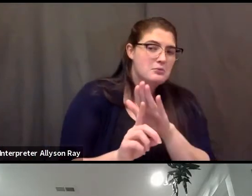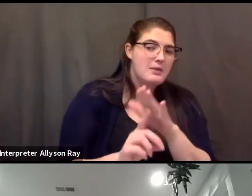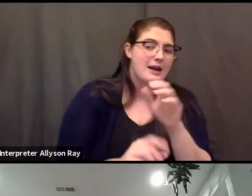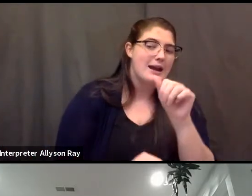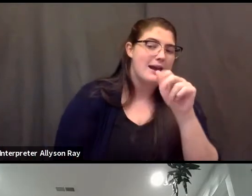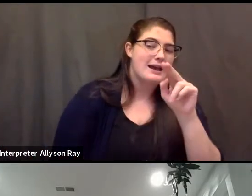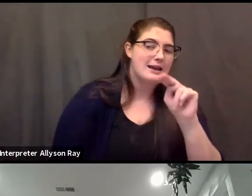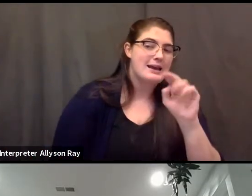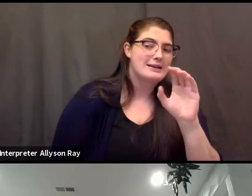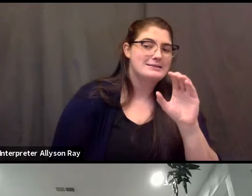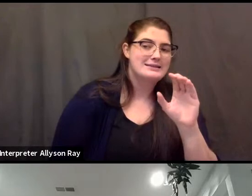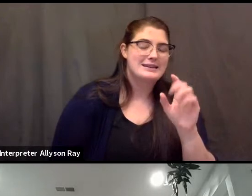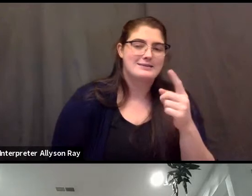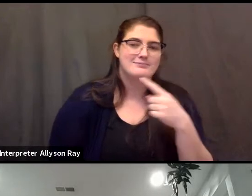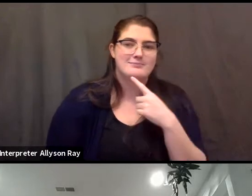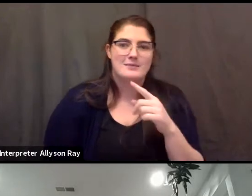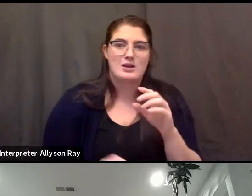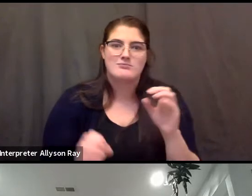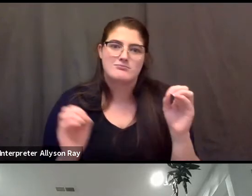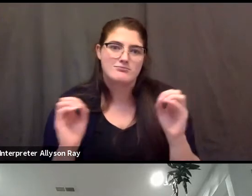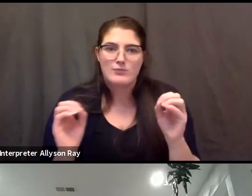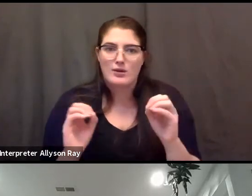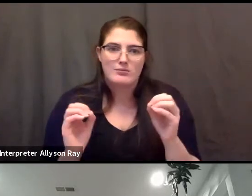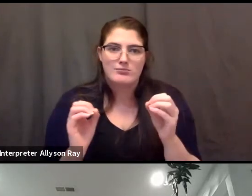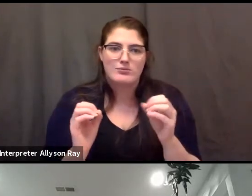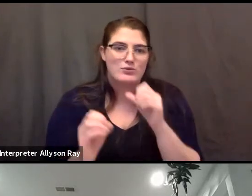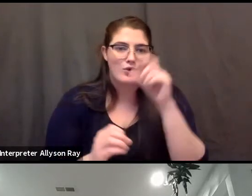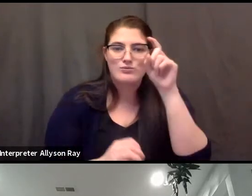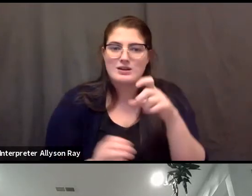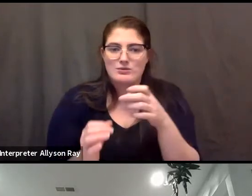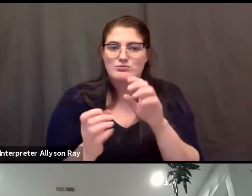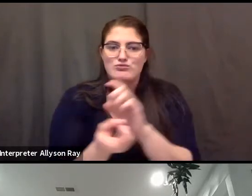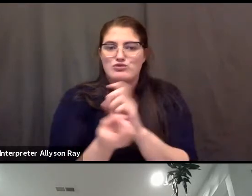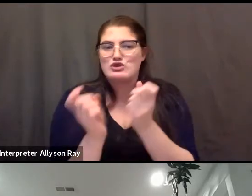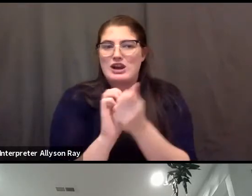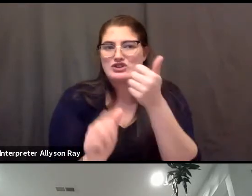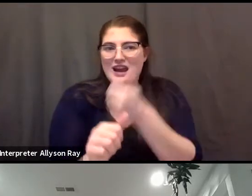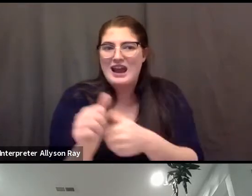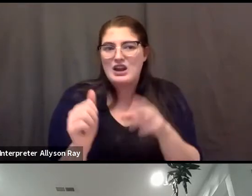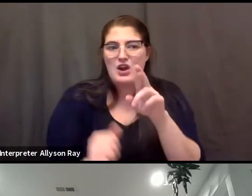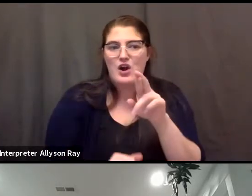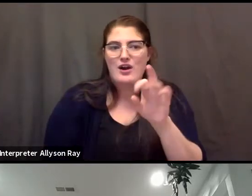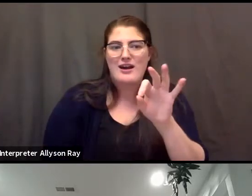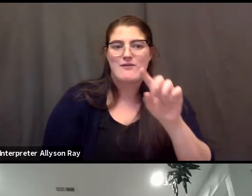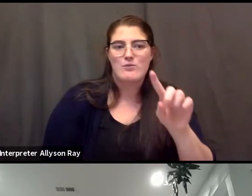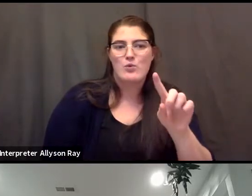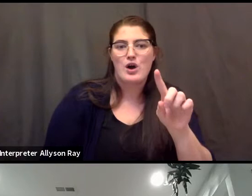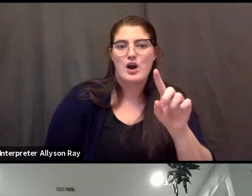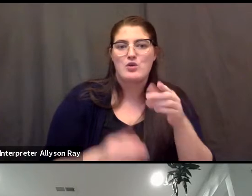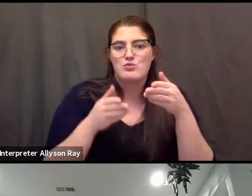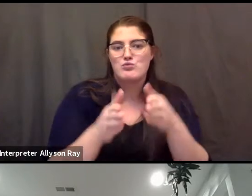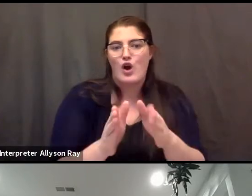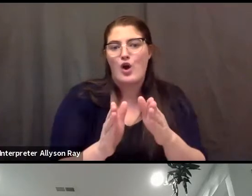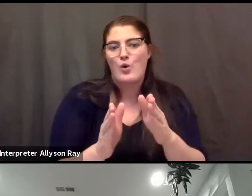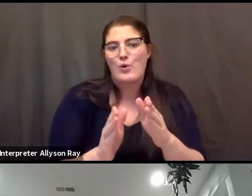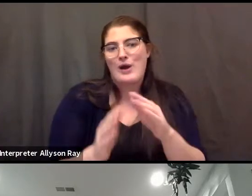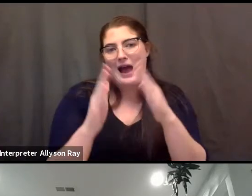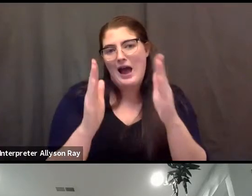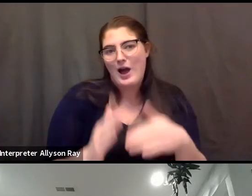precedent for conversions of any RF1 row house into a 5-unit. Like there has not